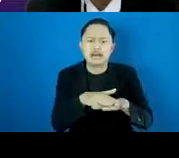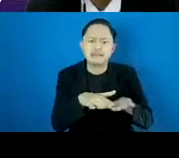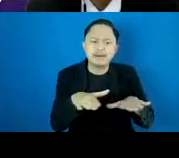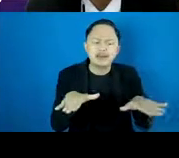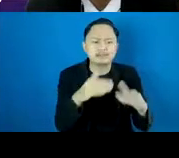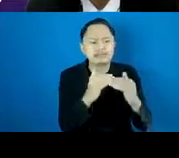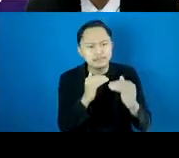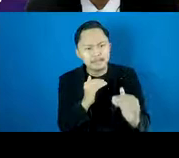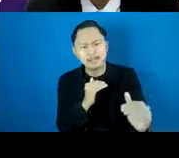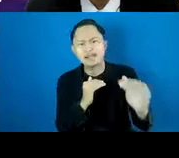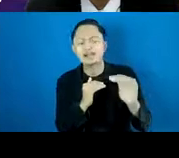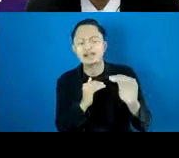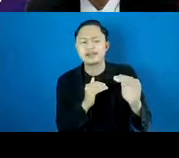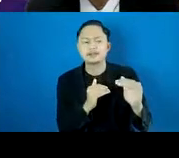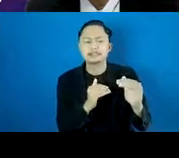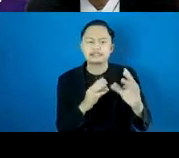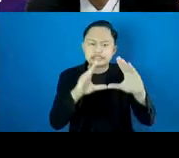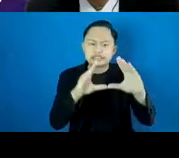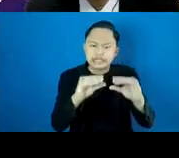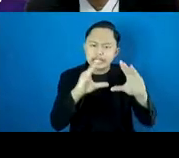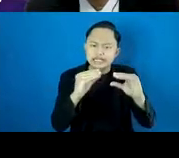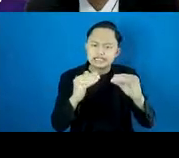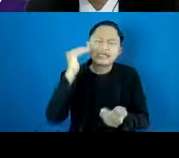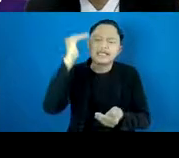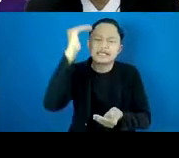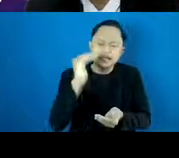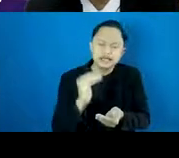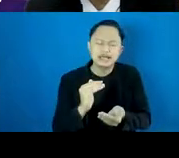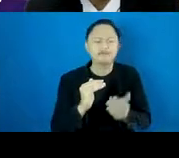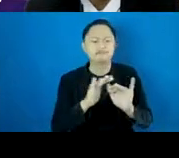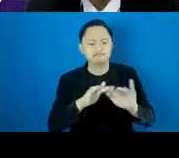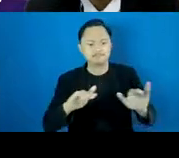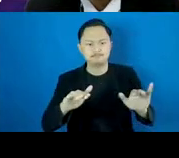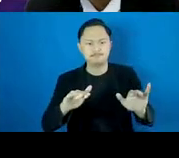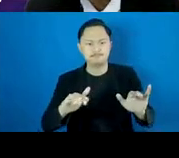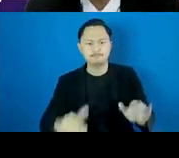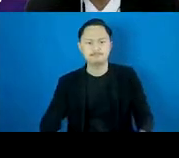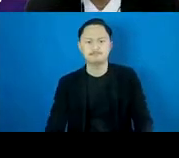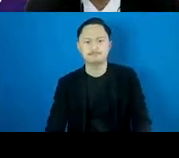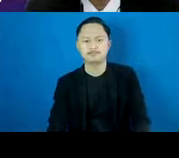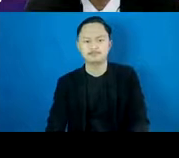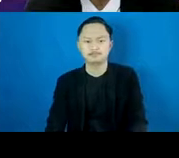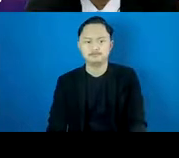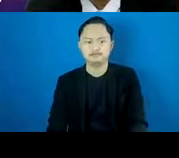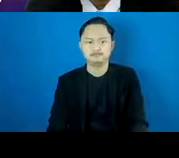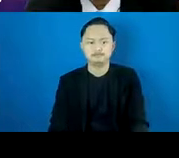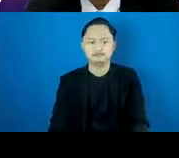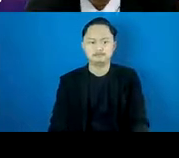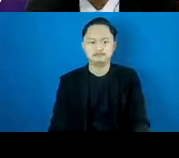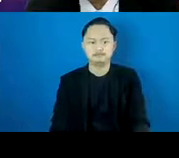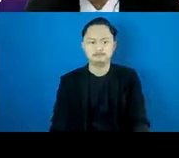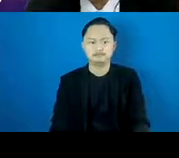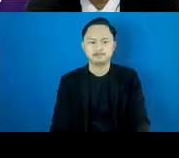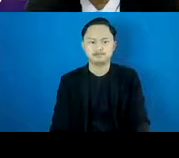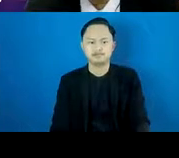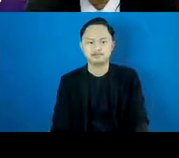runaway temperature. However, there are limitations in terms of how much power can be drawn and the